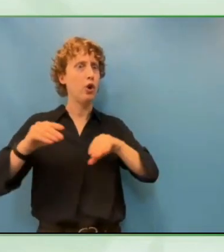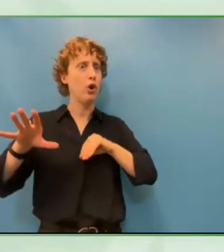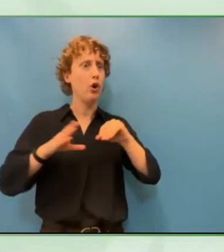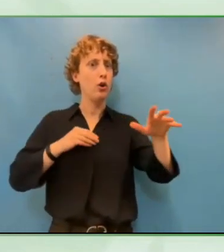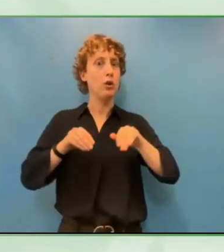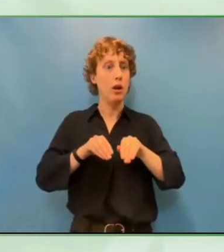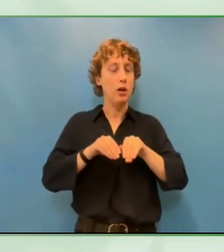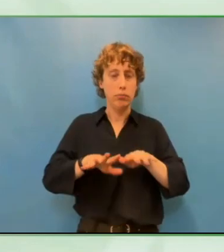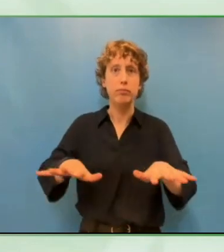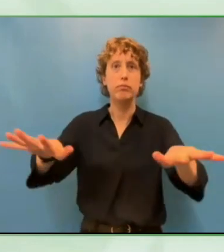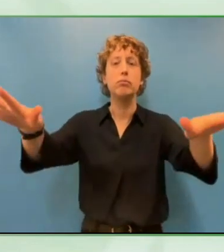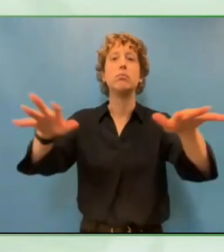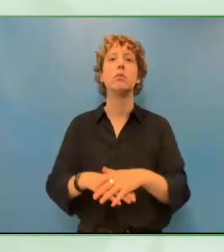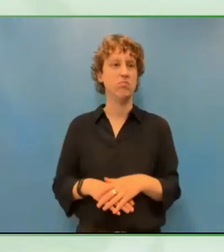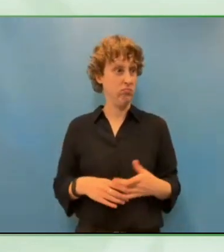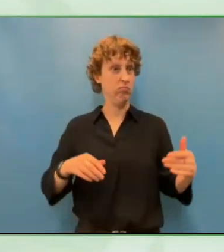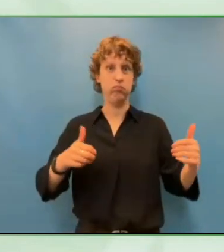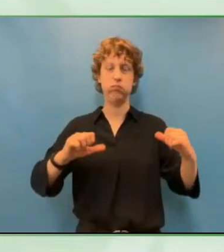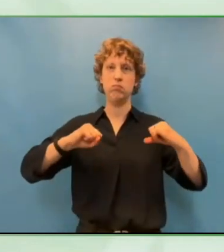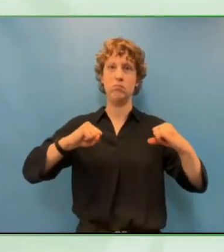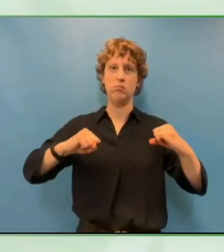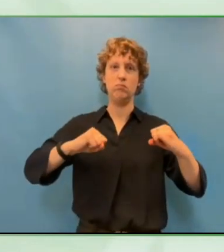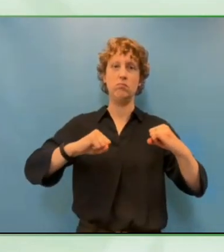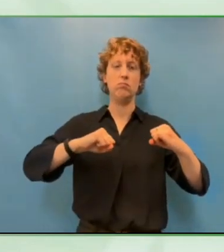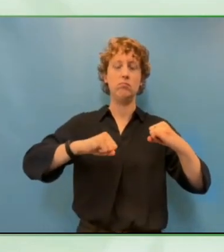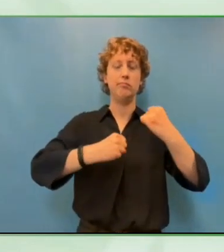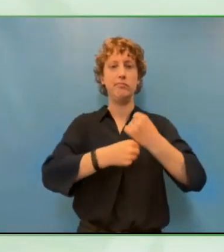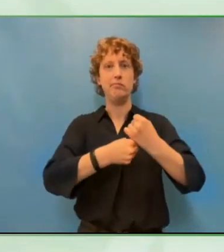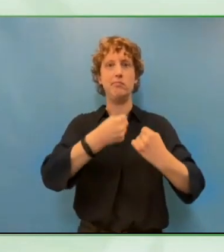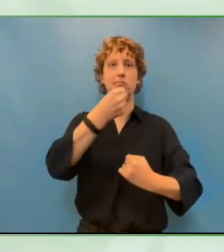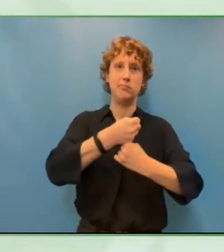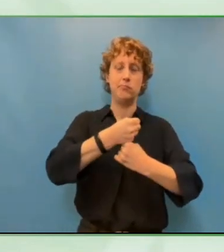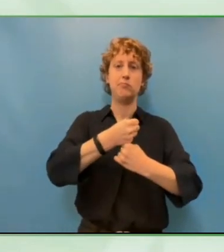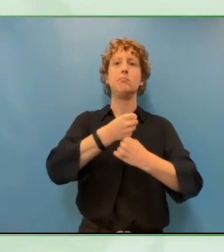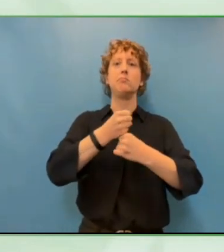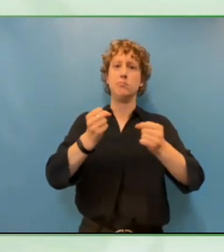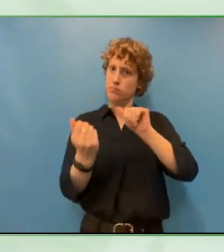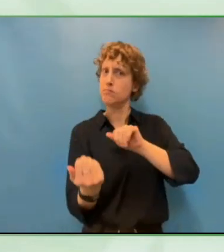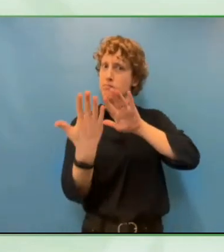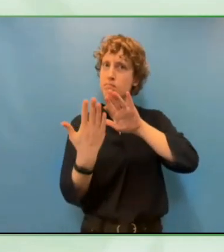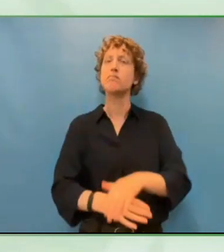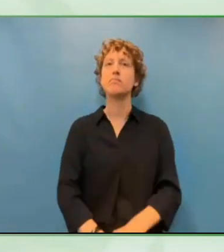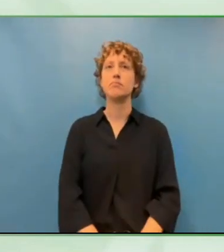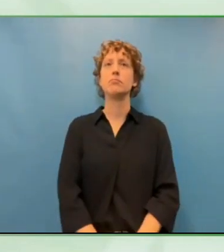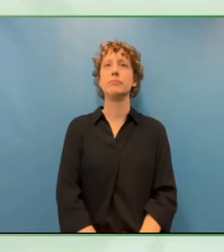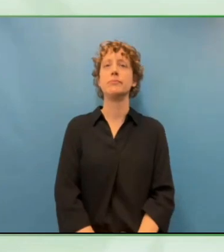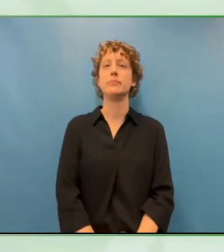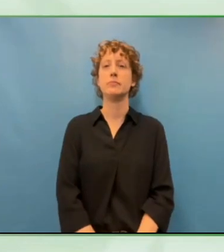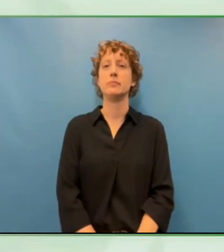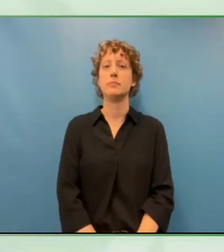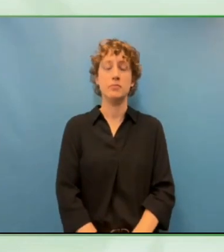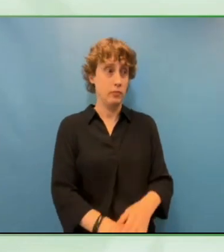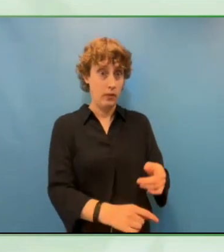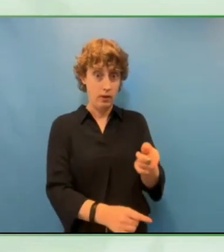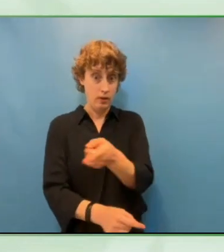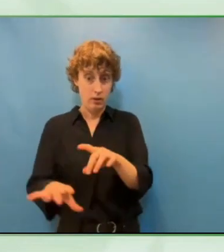a really strong and very robust way. And there's also... And there's interaction also